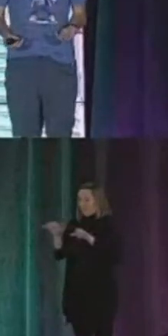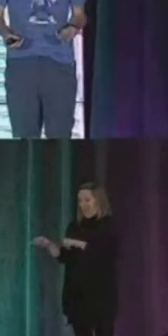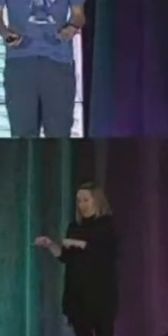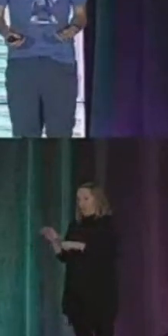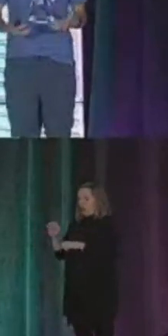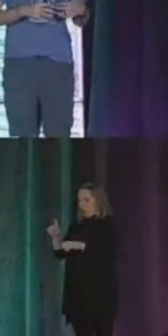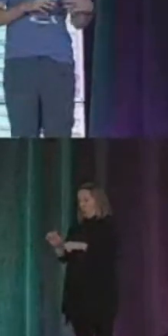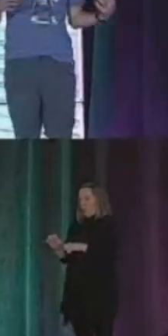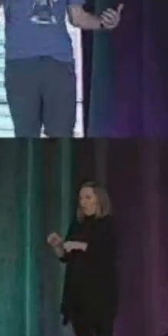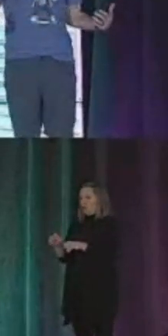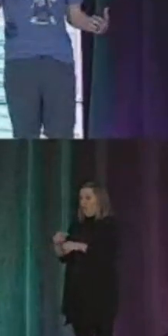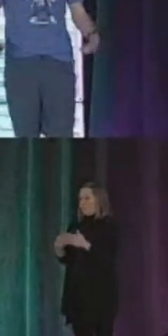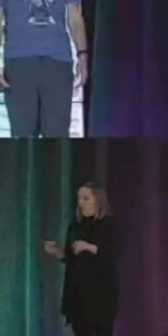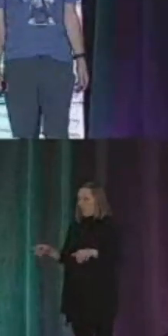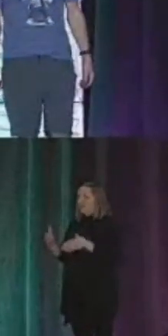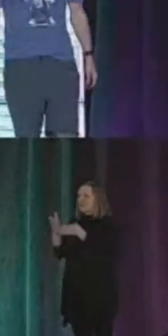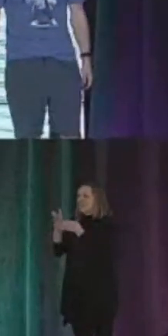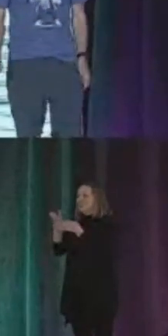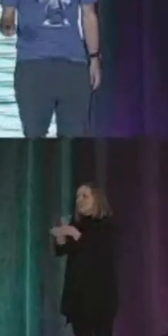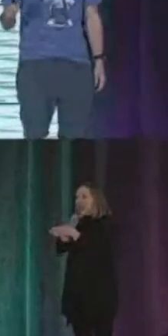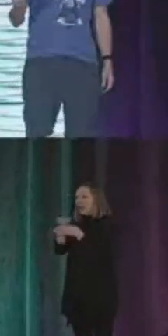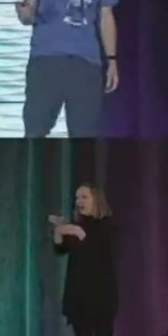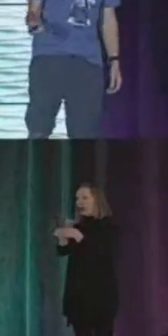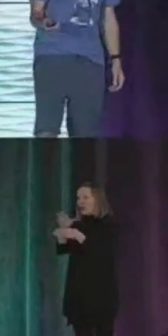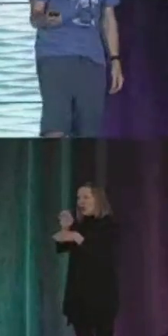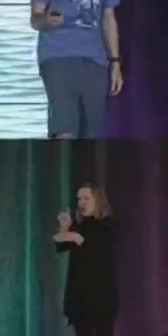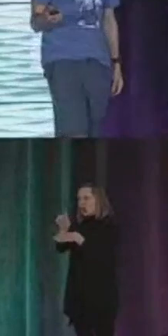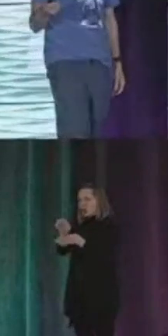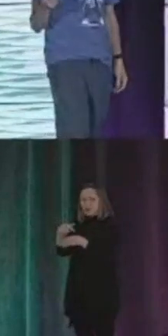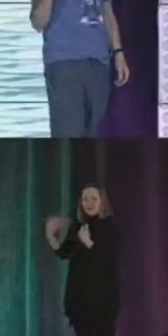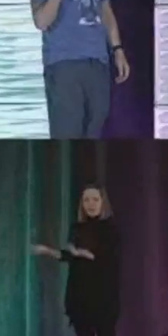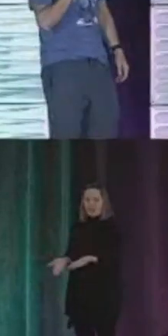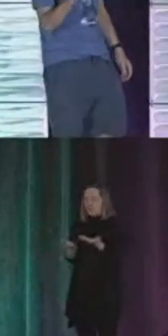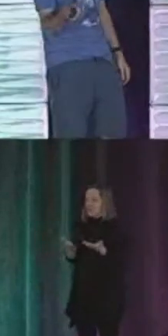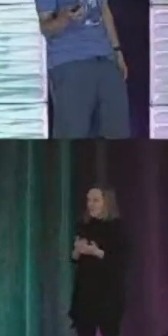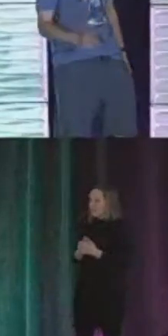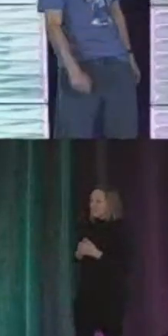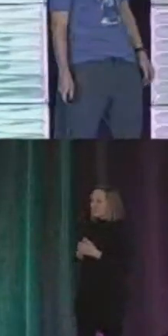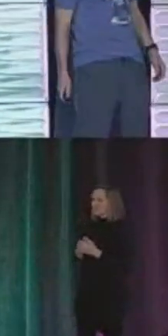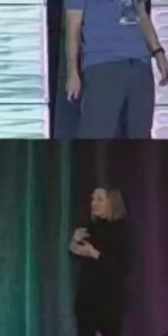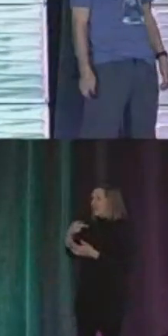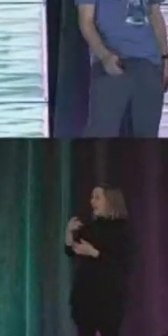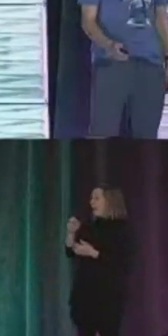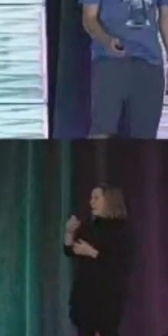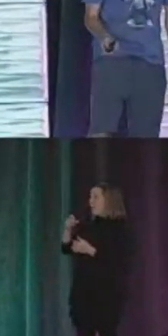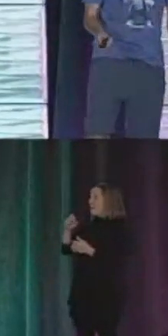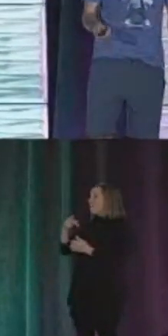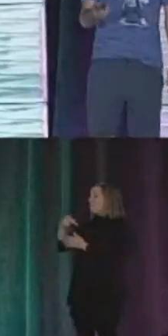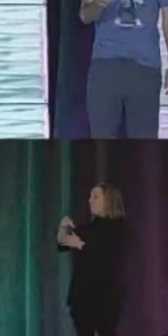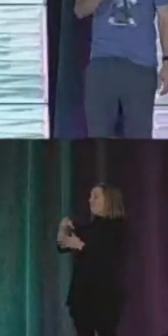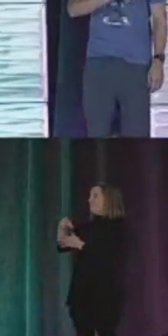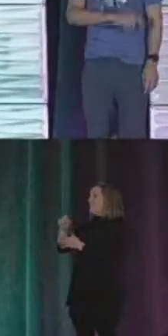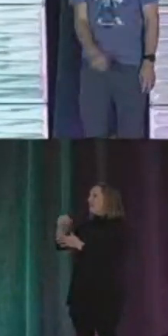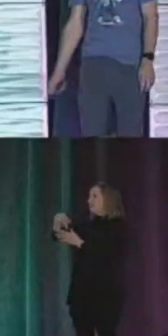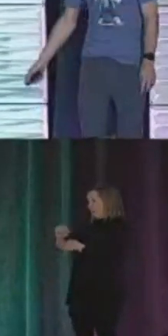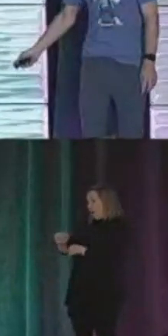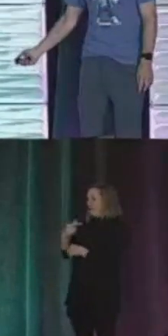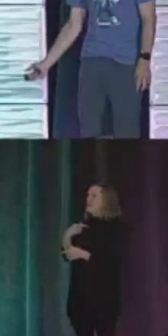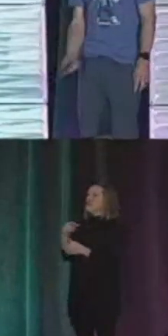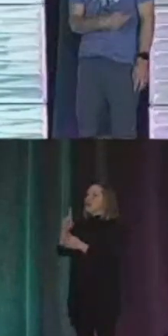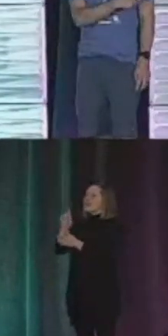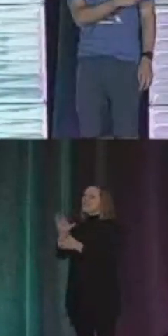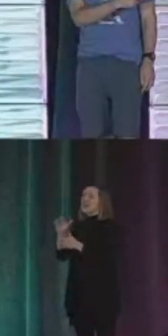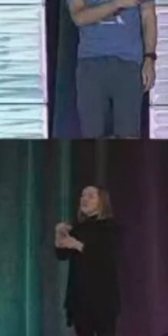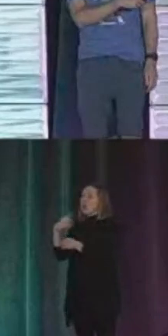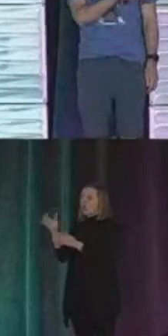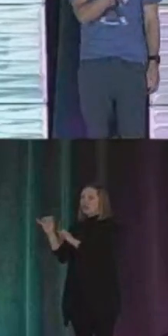both sides? We share that code. And so here's what the PESPA architecture looks like. The document request looks just